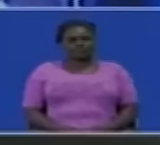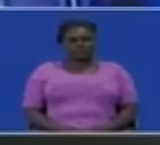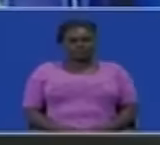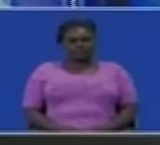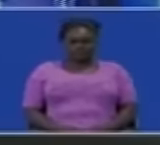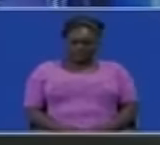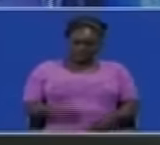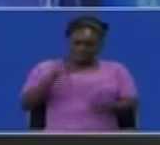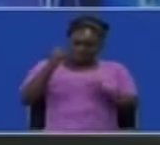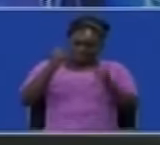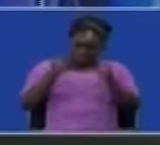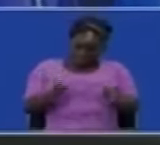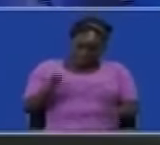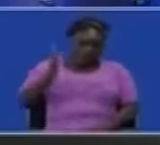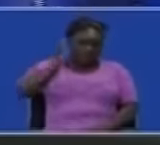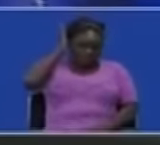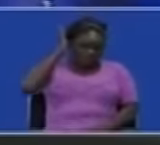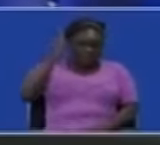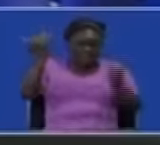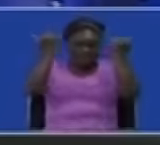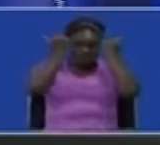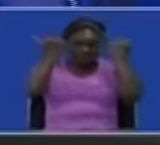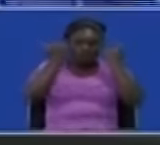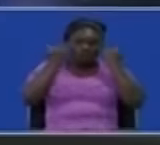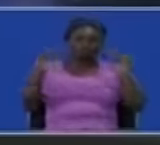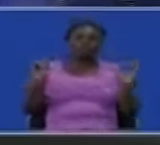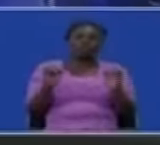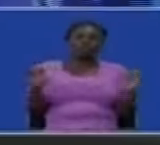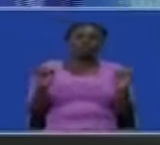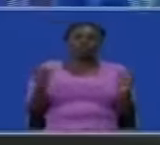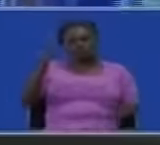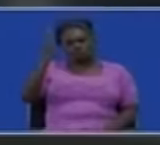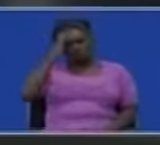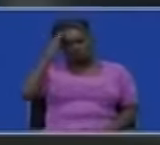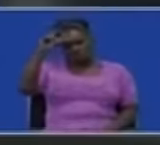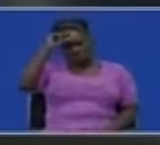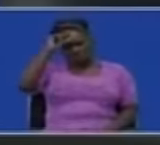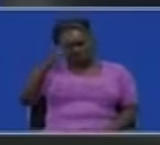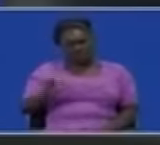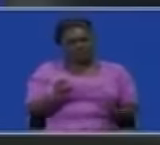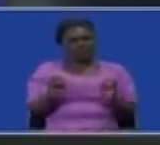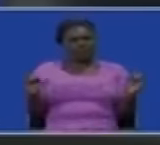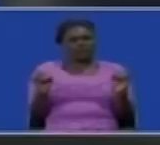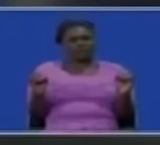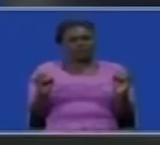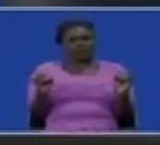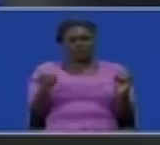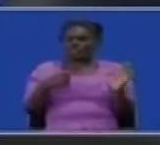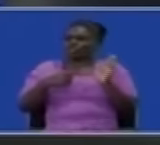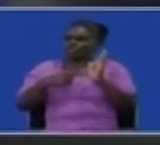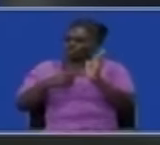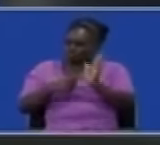Kama Duale atapelekwa mahakamani, wajue hapa hakuna serikali. And I asked them to produce